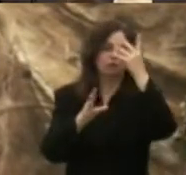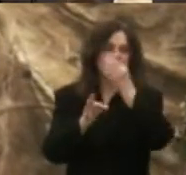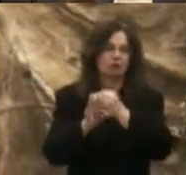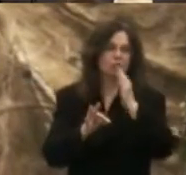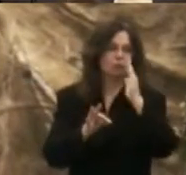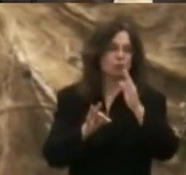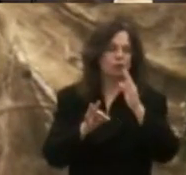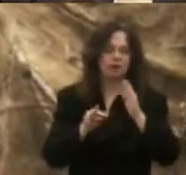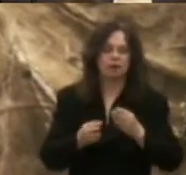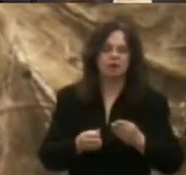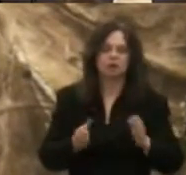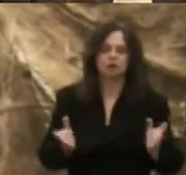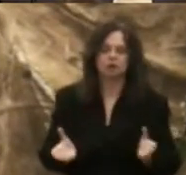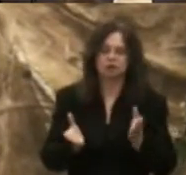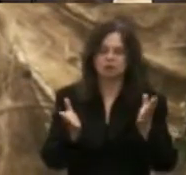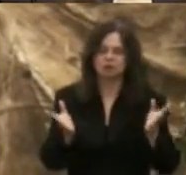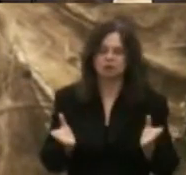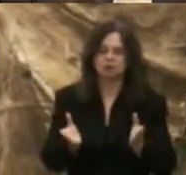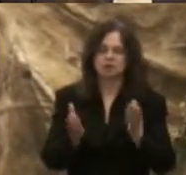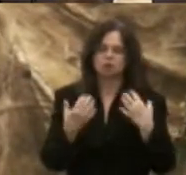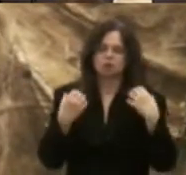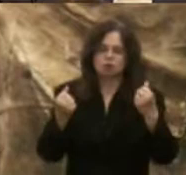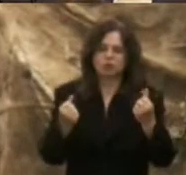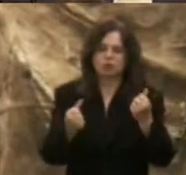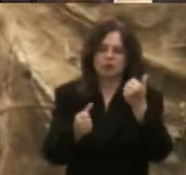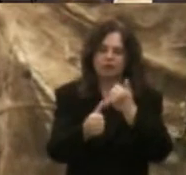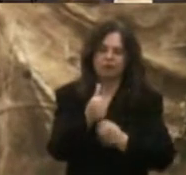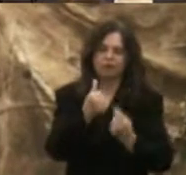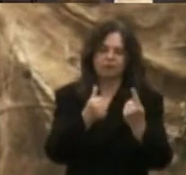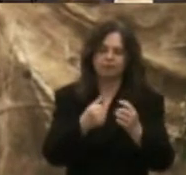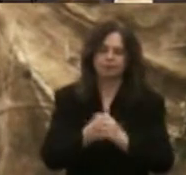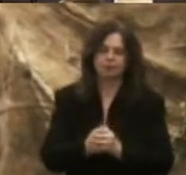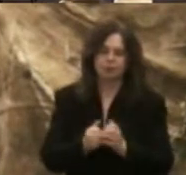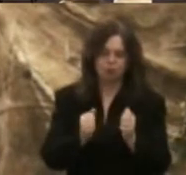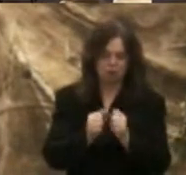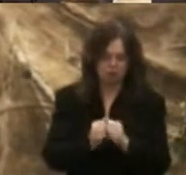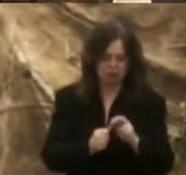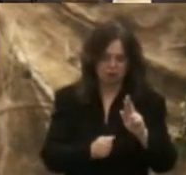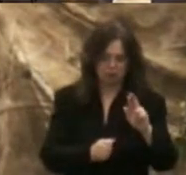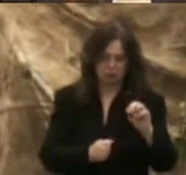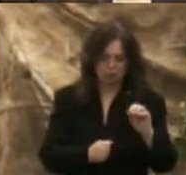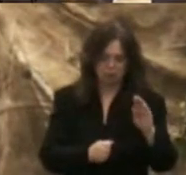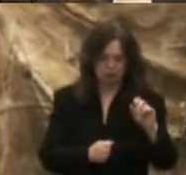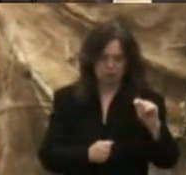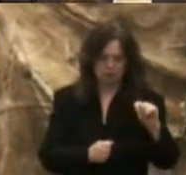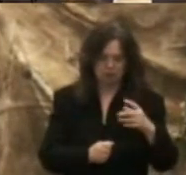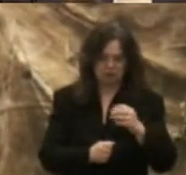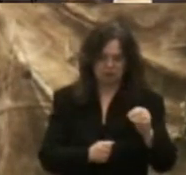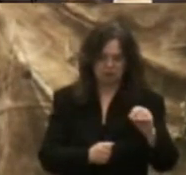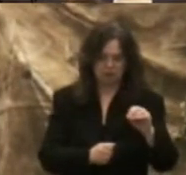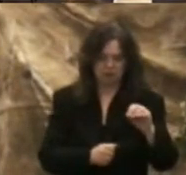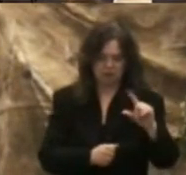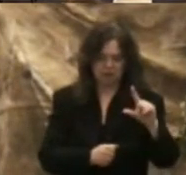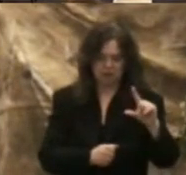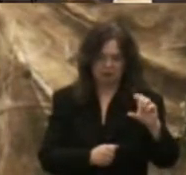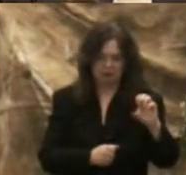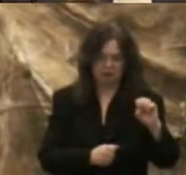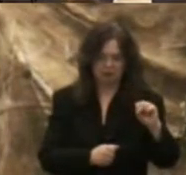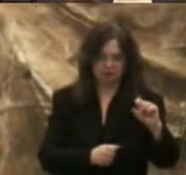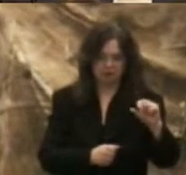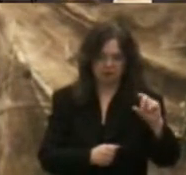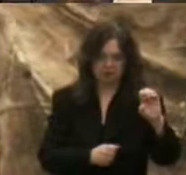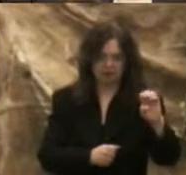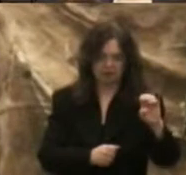to bring encouragement and strength. Be with Robert Julius and Leslie Harrington as they mourn their